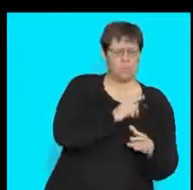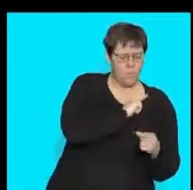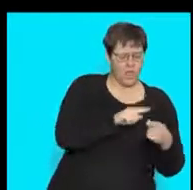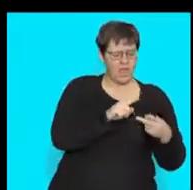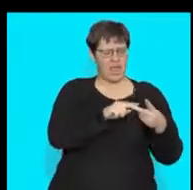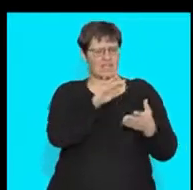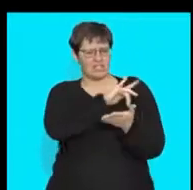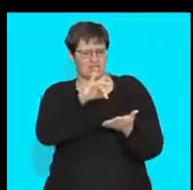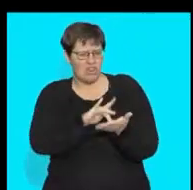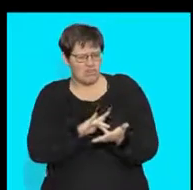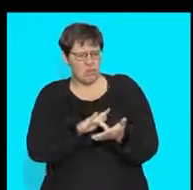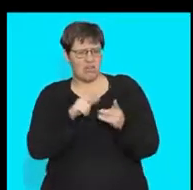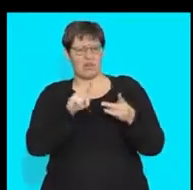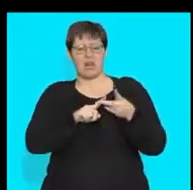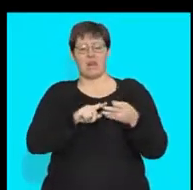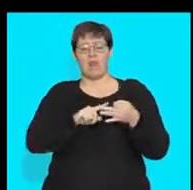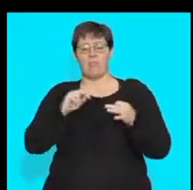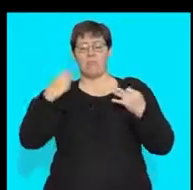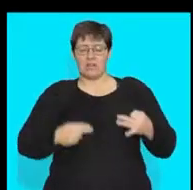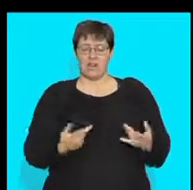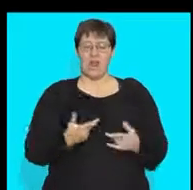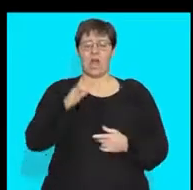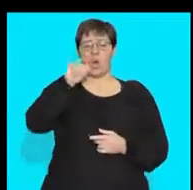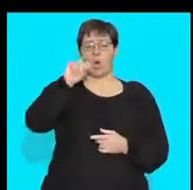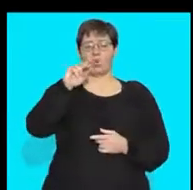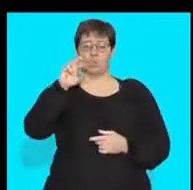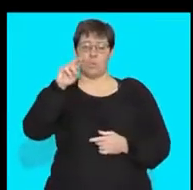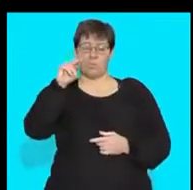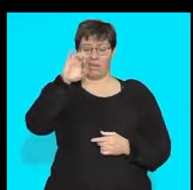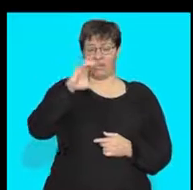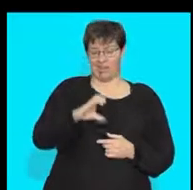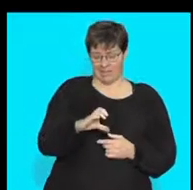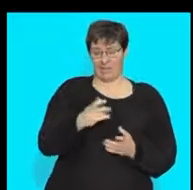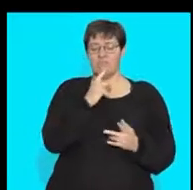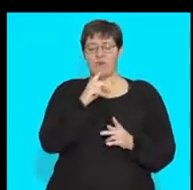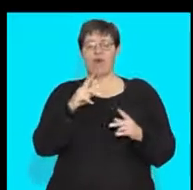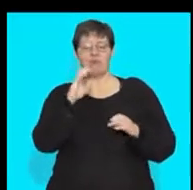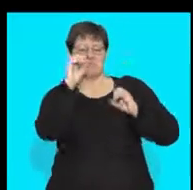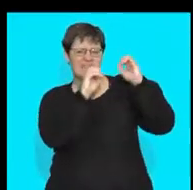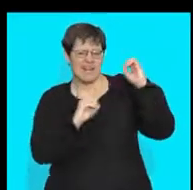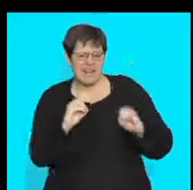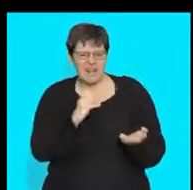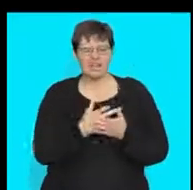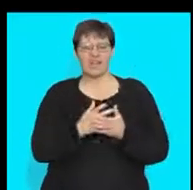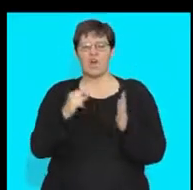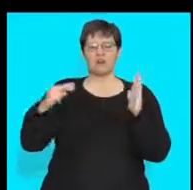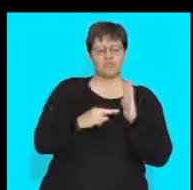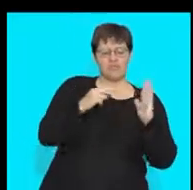system. We've done the peripheral and autonomic nervous system. We've looked at nervous cells, the reflex